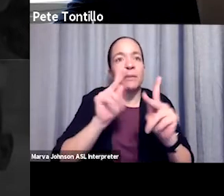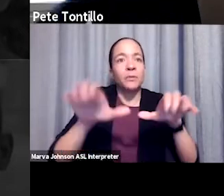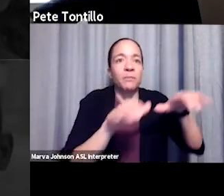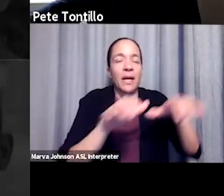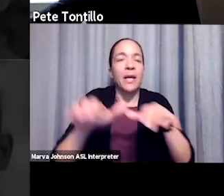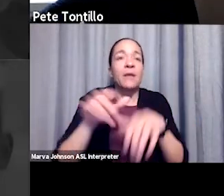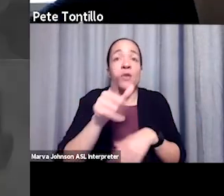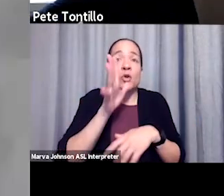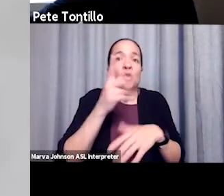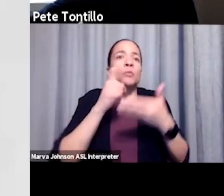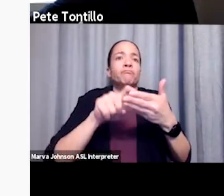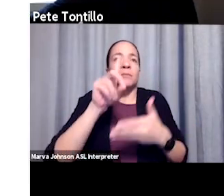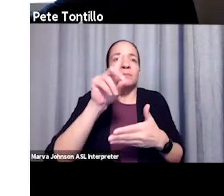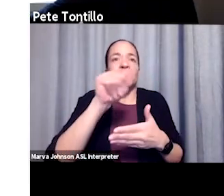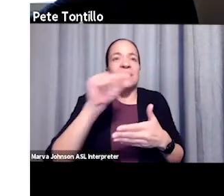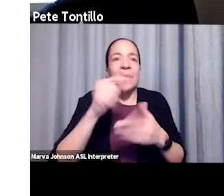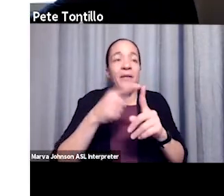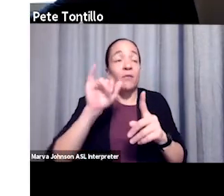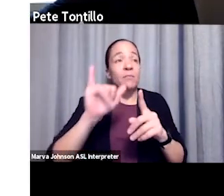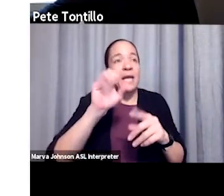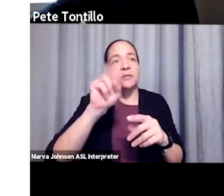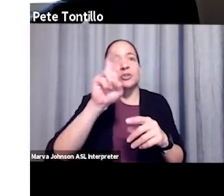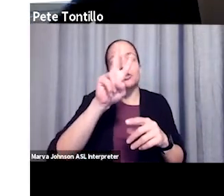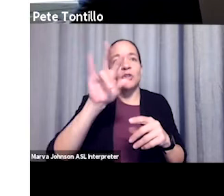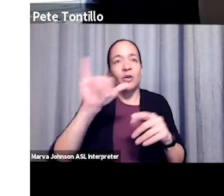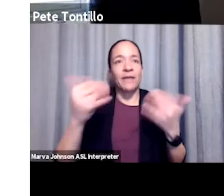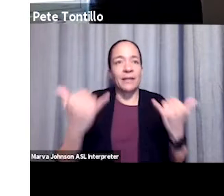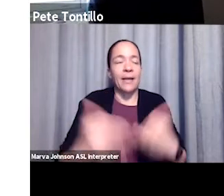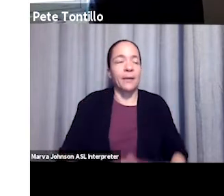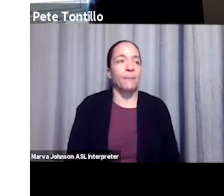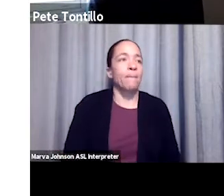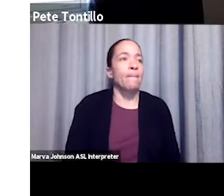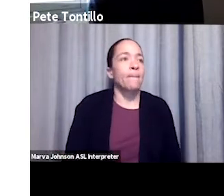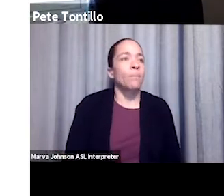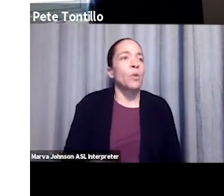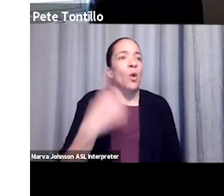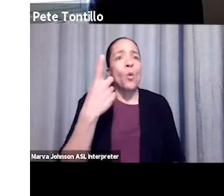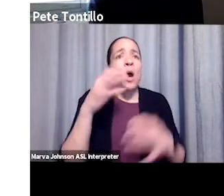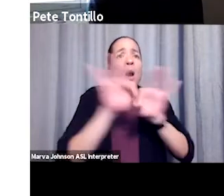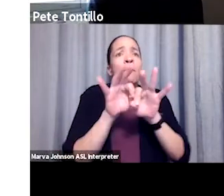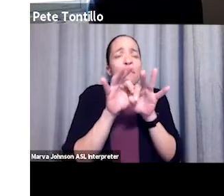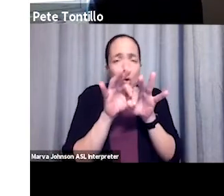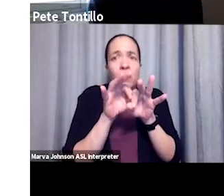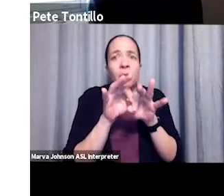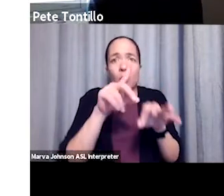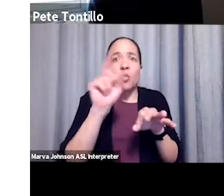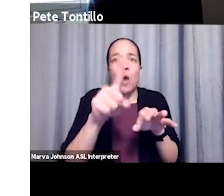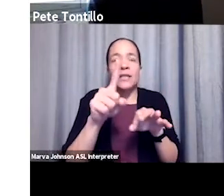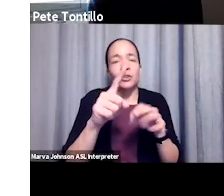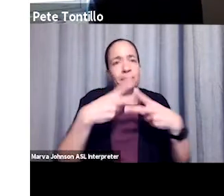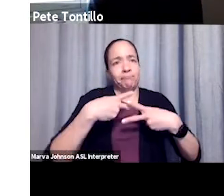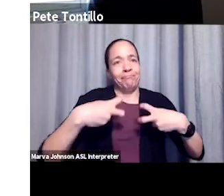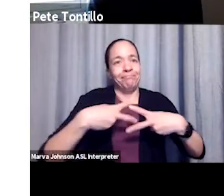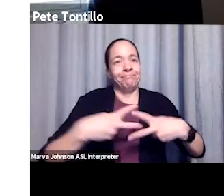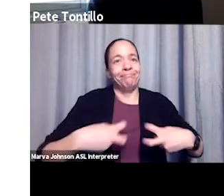that survey right now. So one of the important questions we asked explored the personal values that